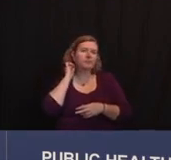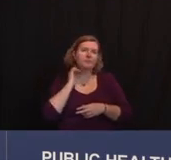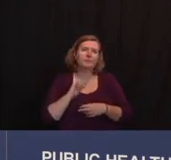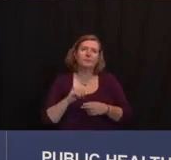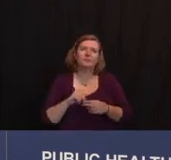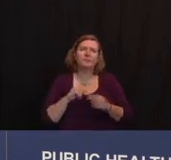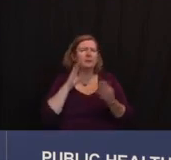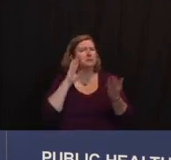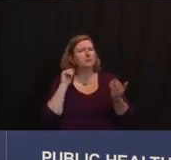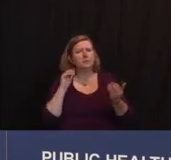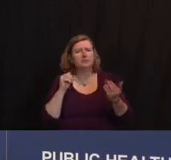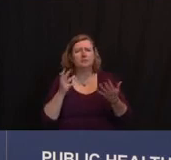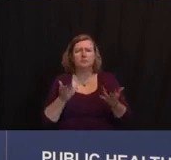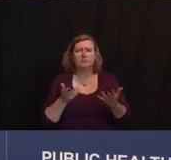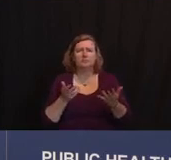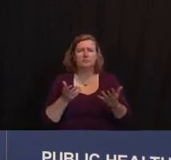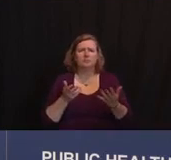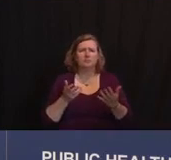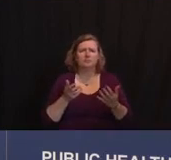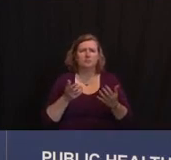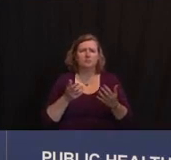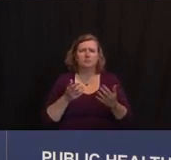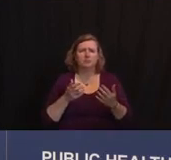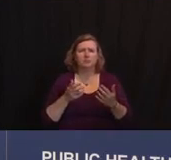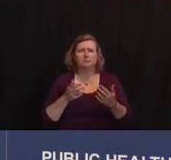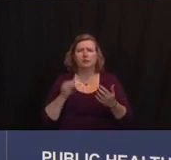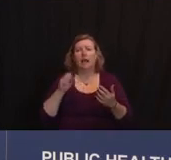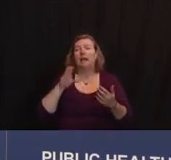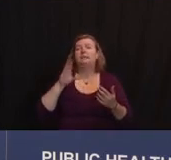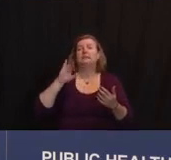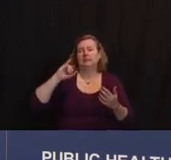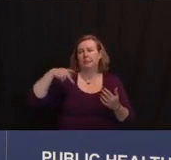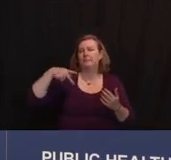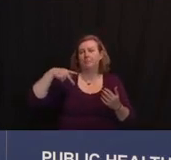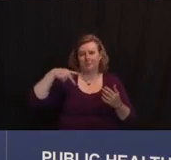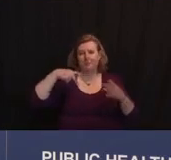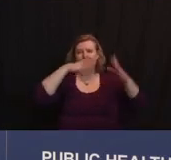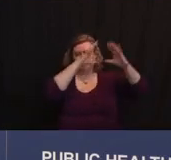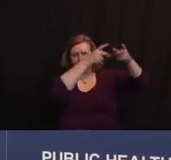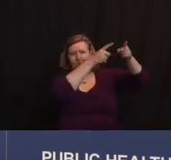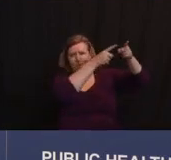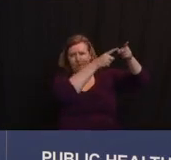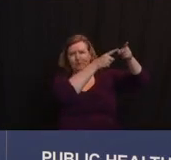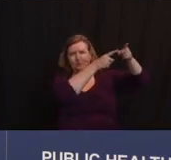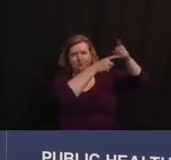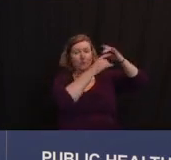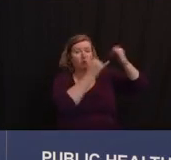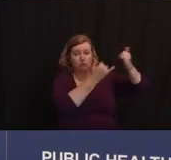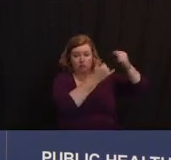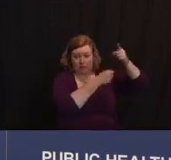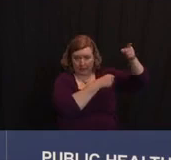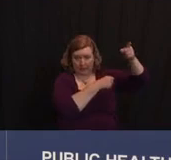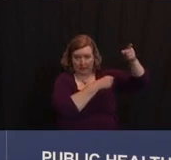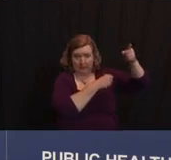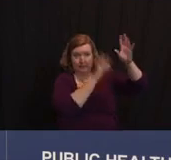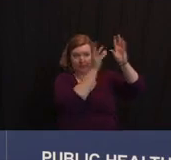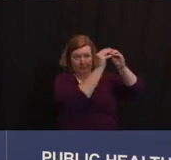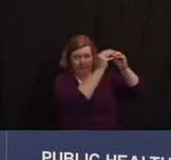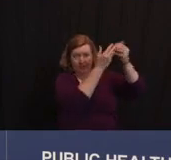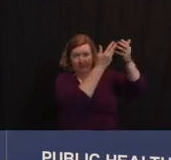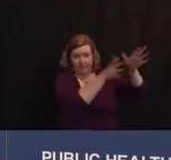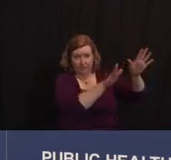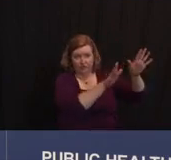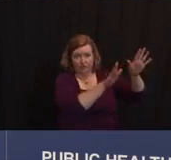that as I said, the ACIPs they're not going to walk out of the room today without providing some guidance. The public